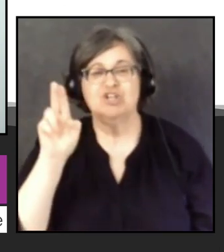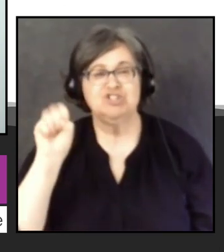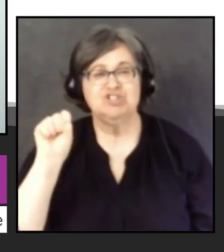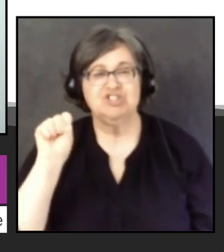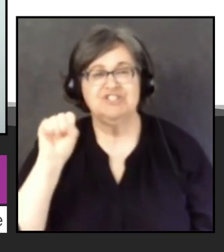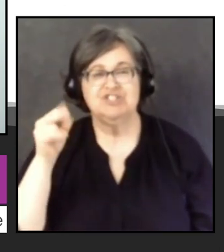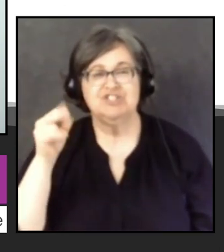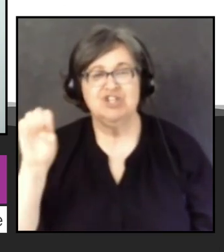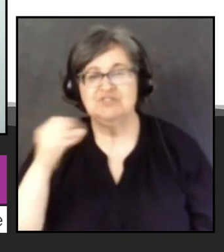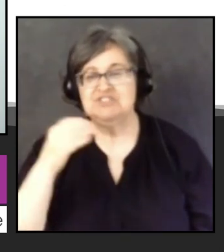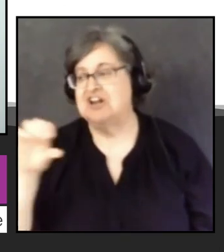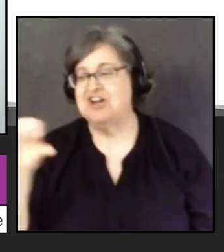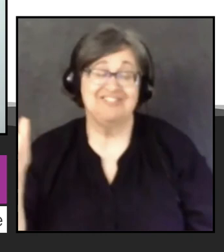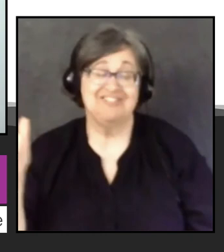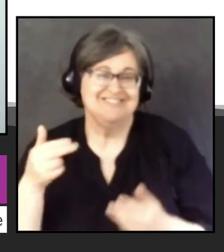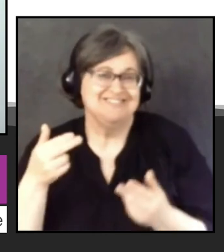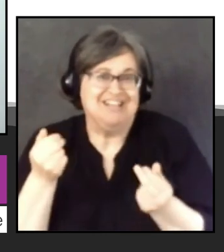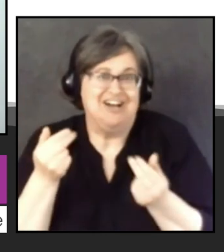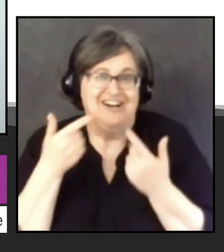that's real, y'all.